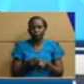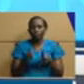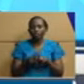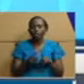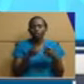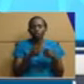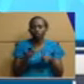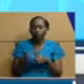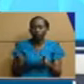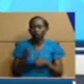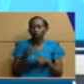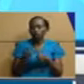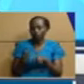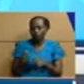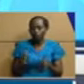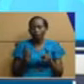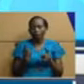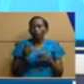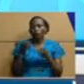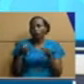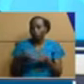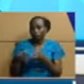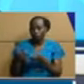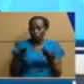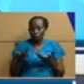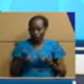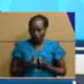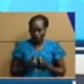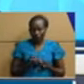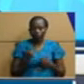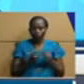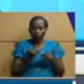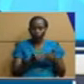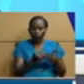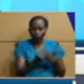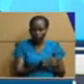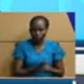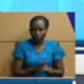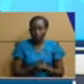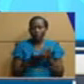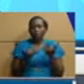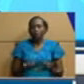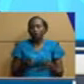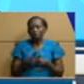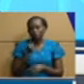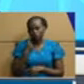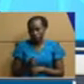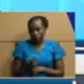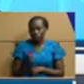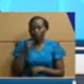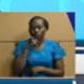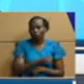various barrier groups that people do have from time to time. But we see that social